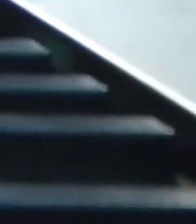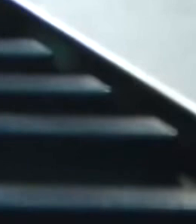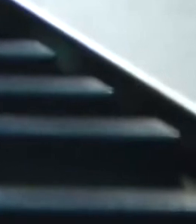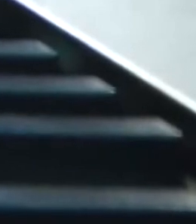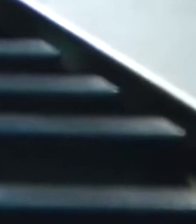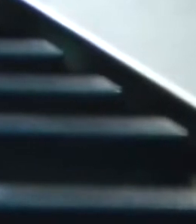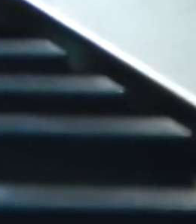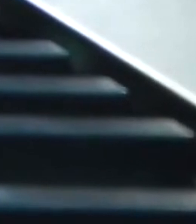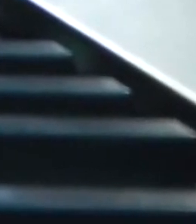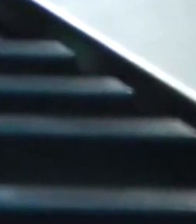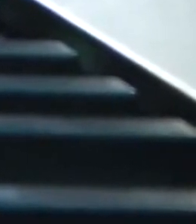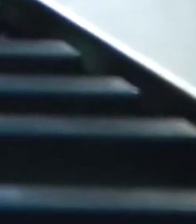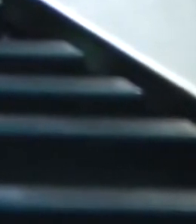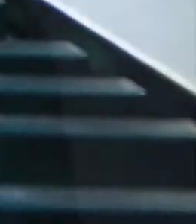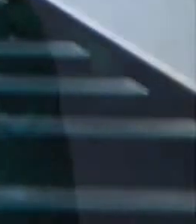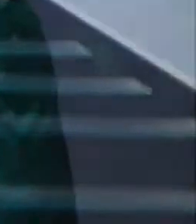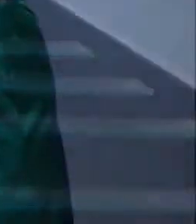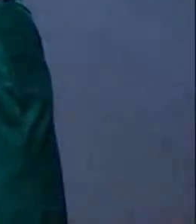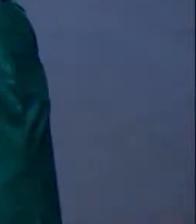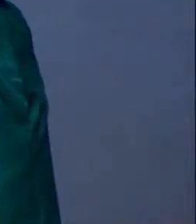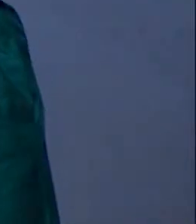come let us adore him.